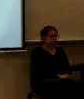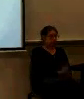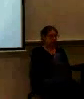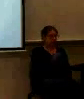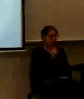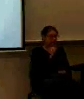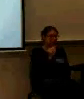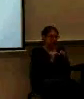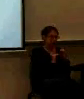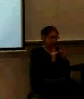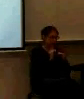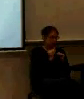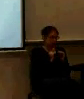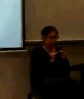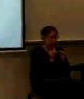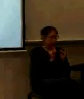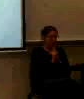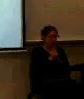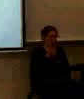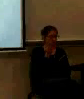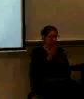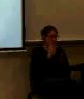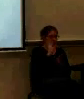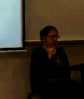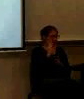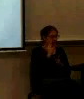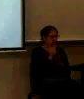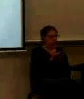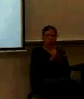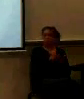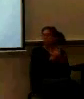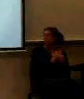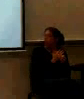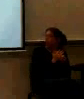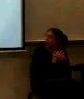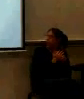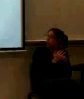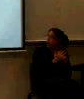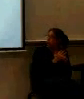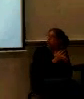This is an equilibrium that you've probably experienced before.